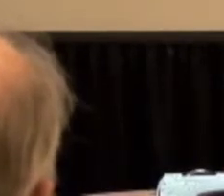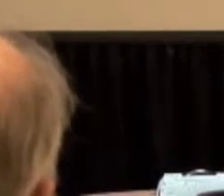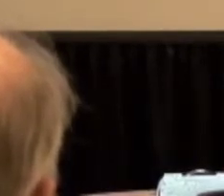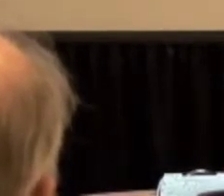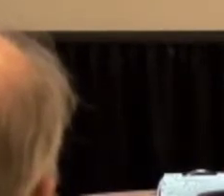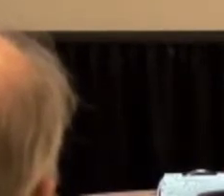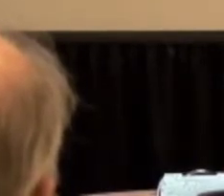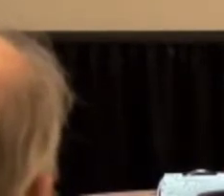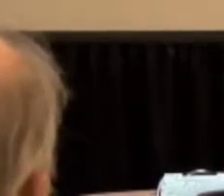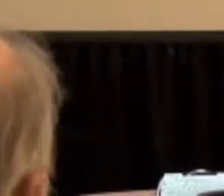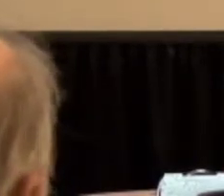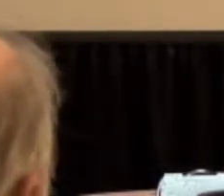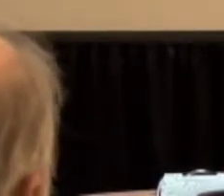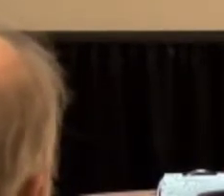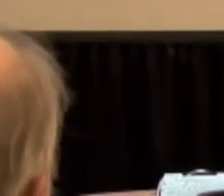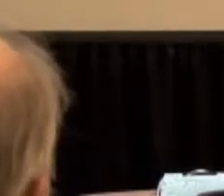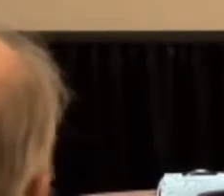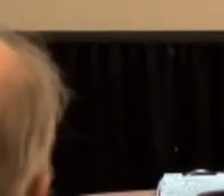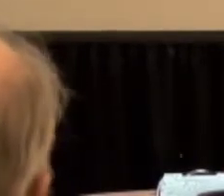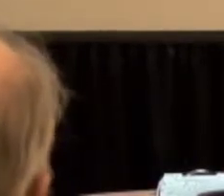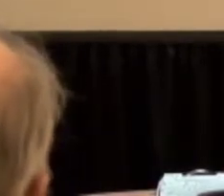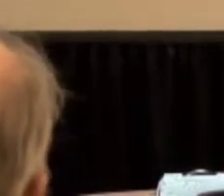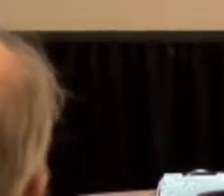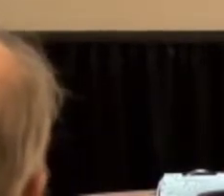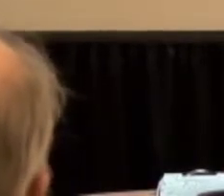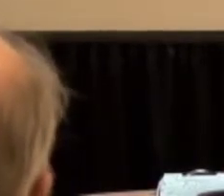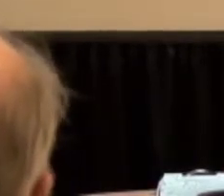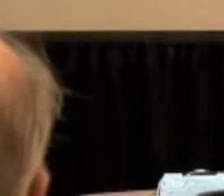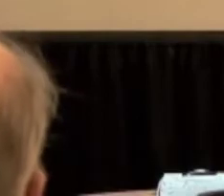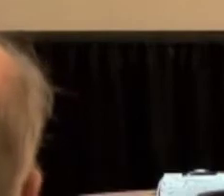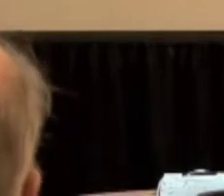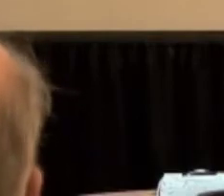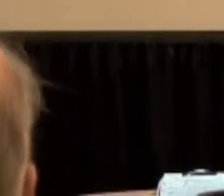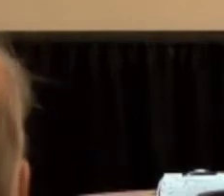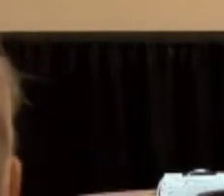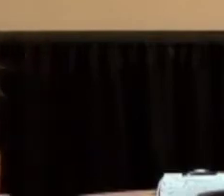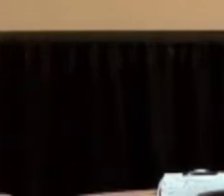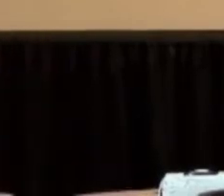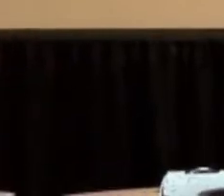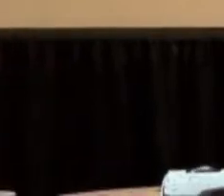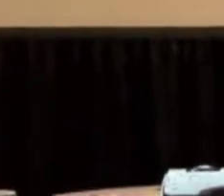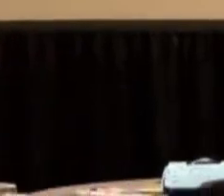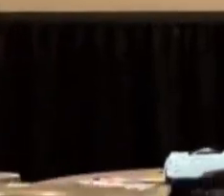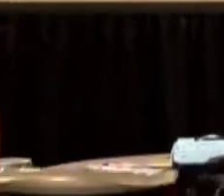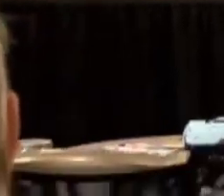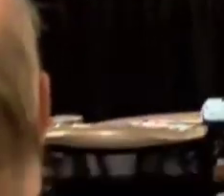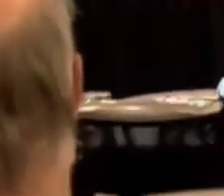back side. Otherwise, thank you very much for having me today.